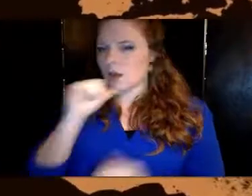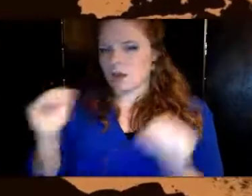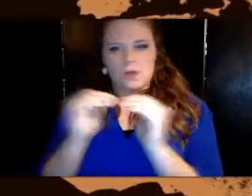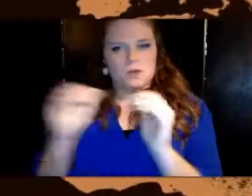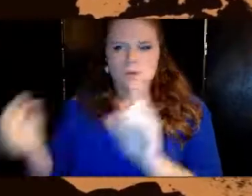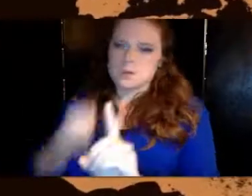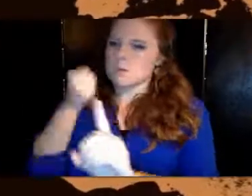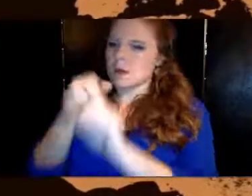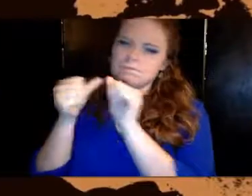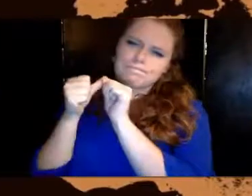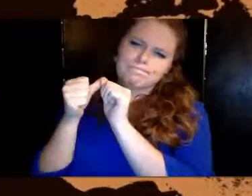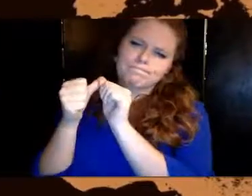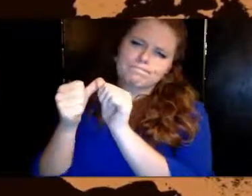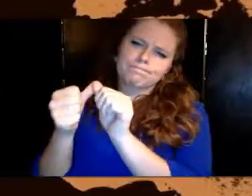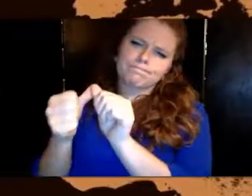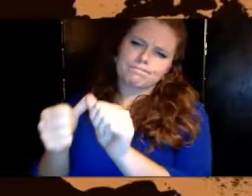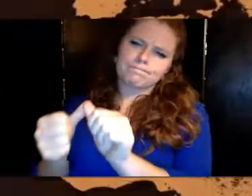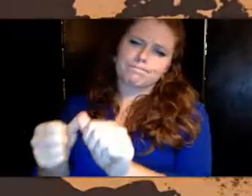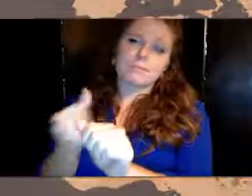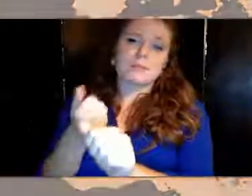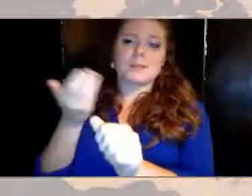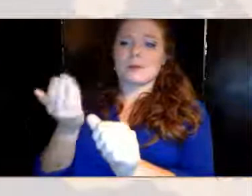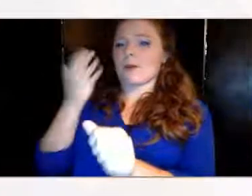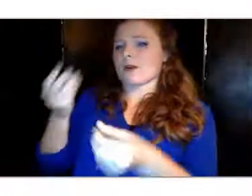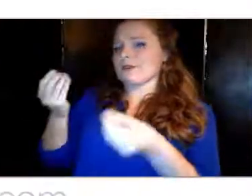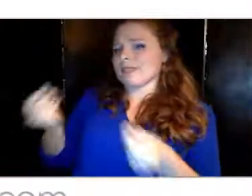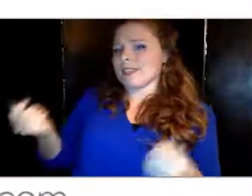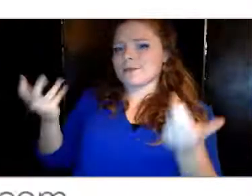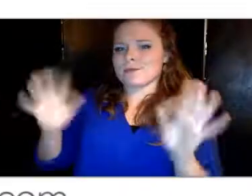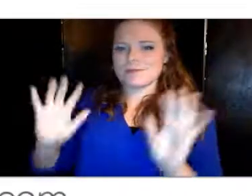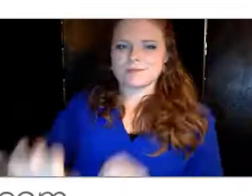impact has continued long after its abolition.